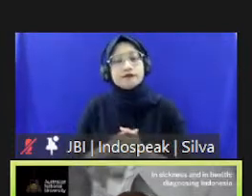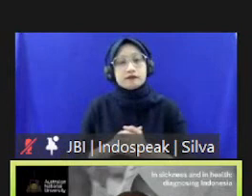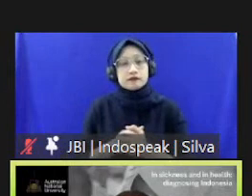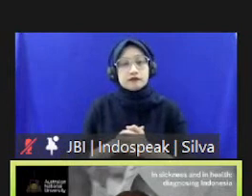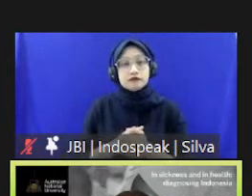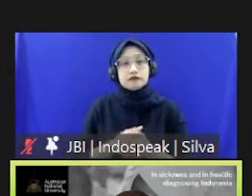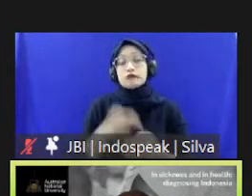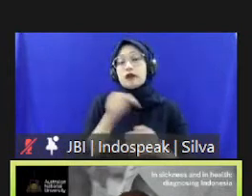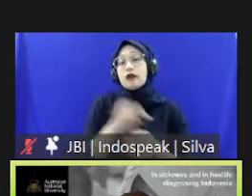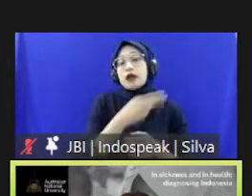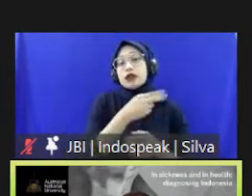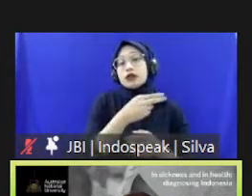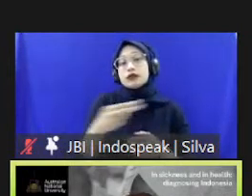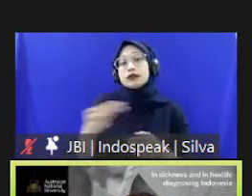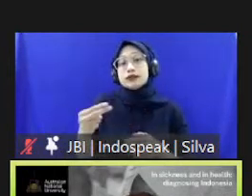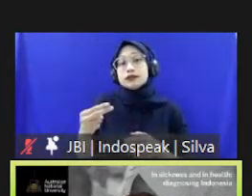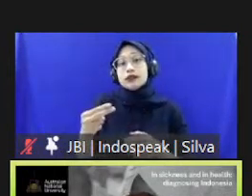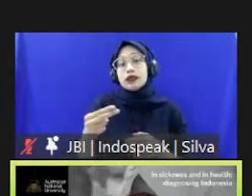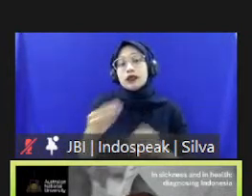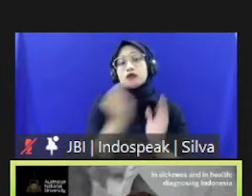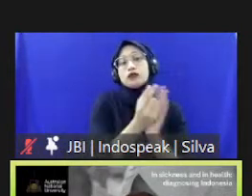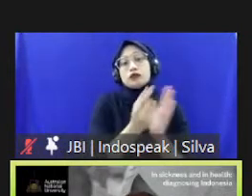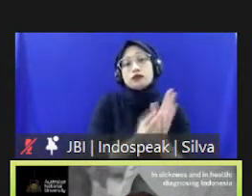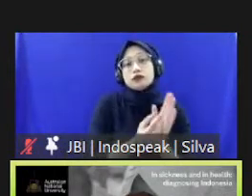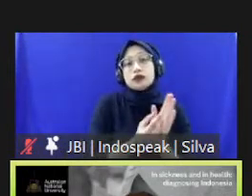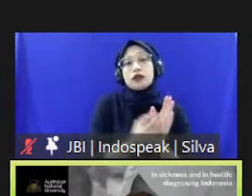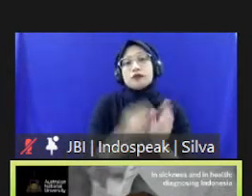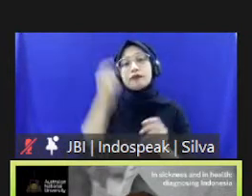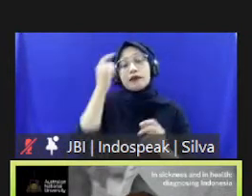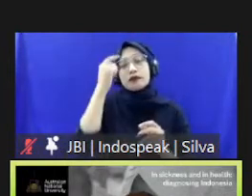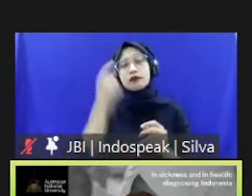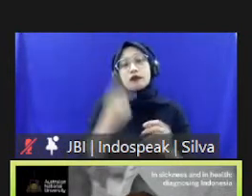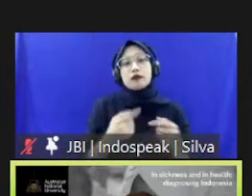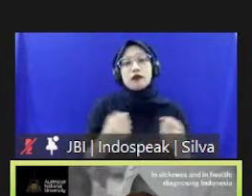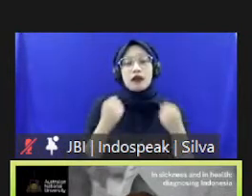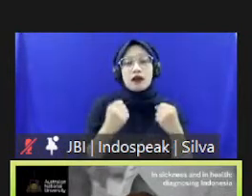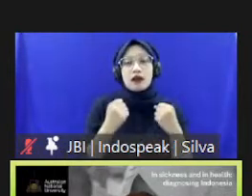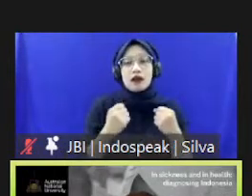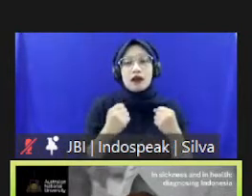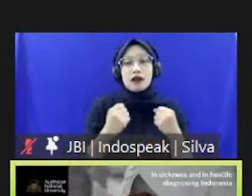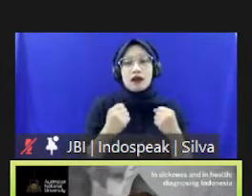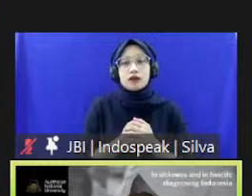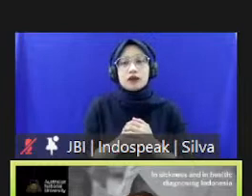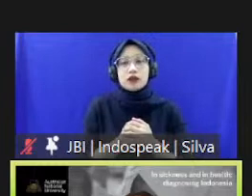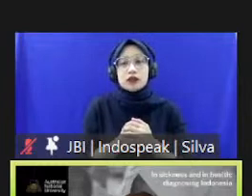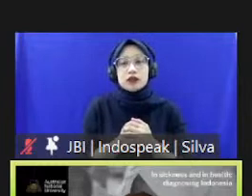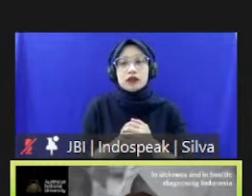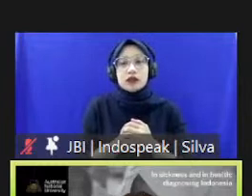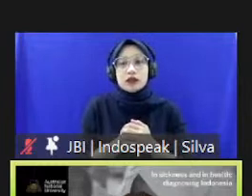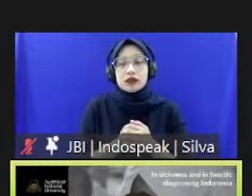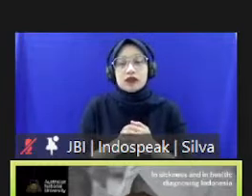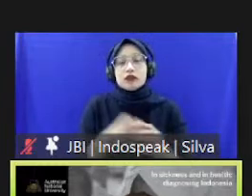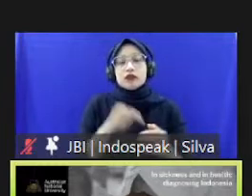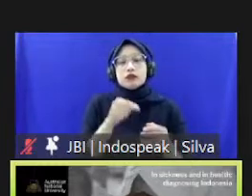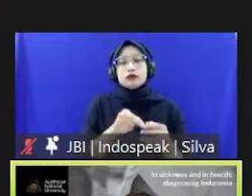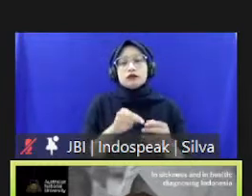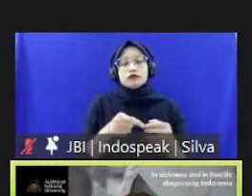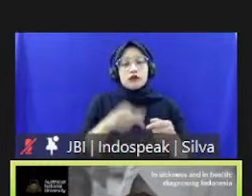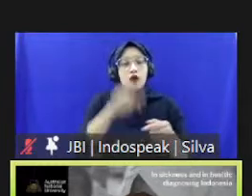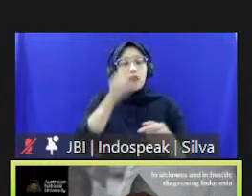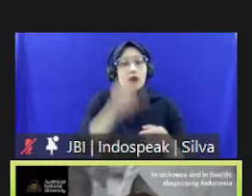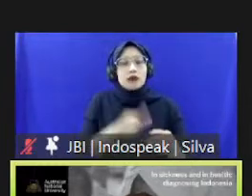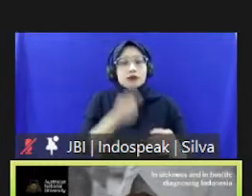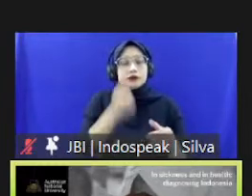2014 mental health law adds to these 3 points and defines mental health as a condition where someone can grow physically,